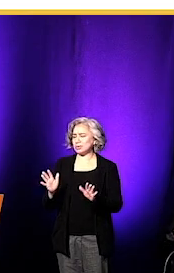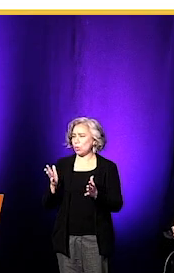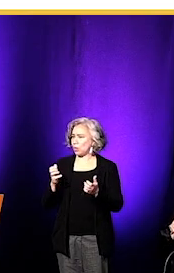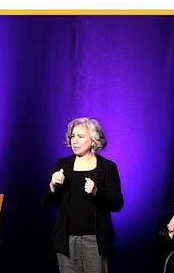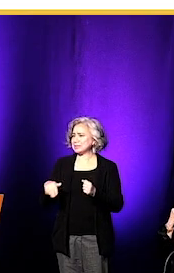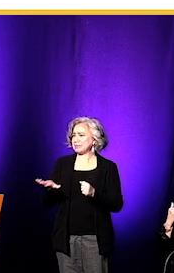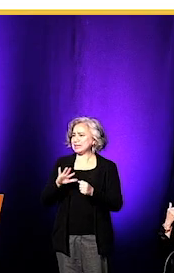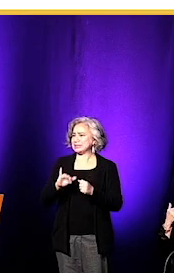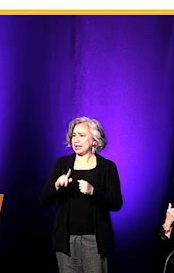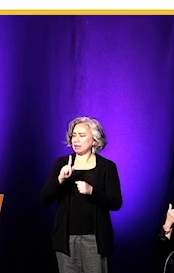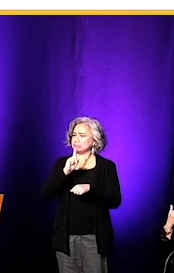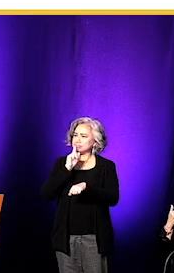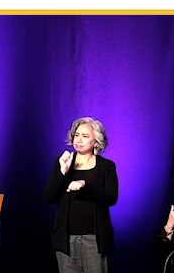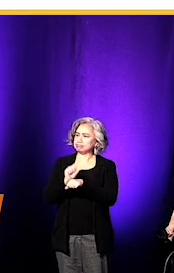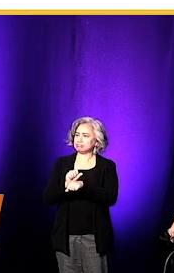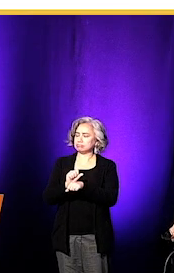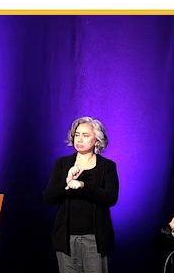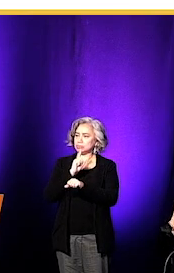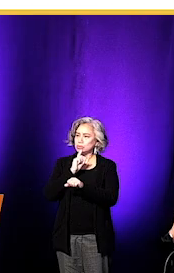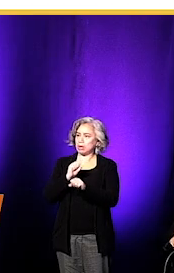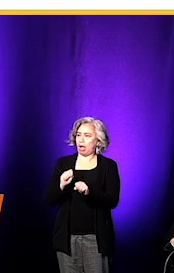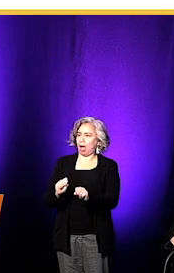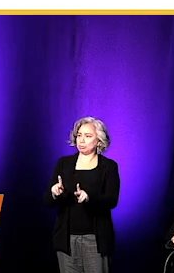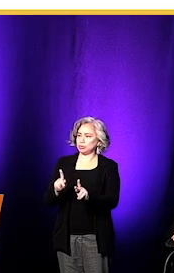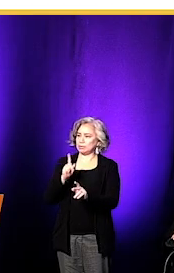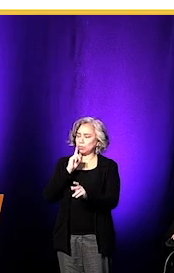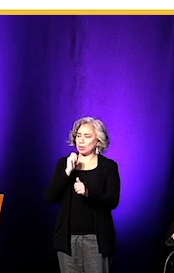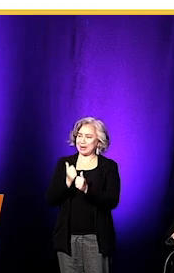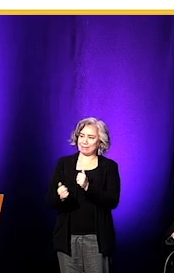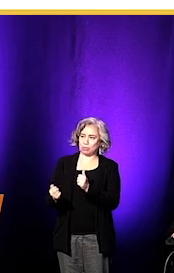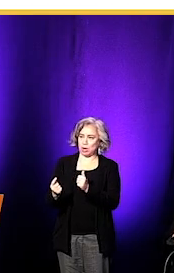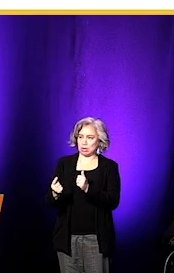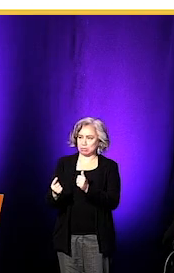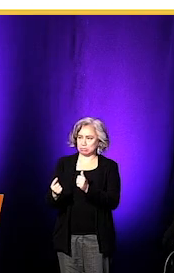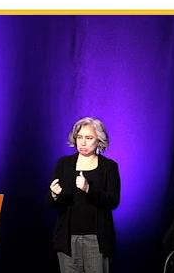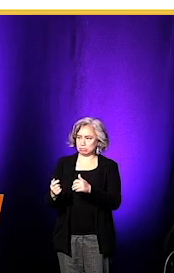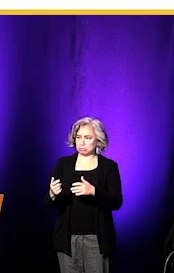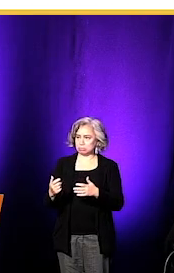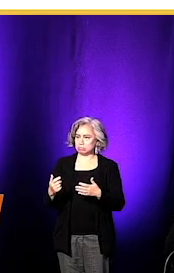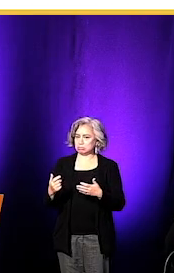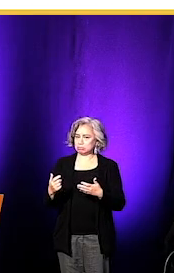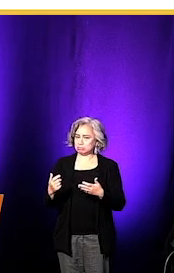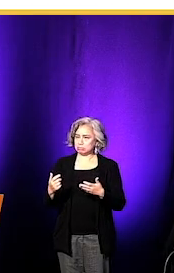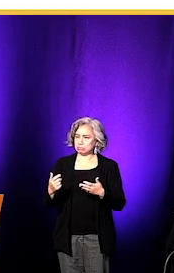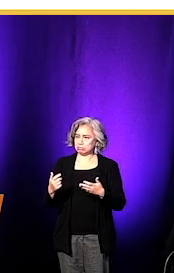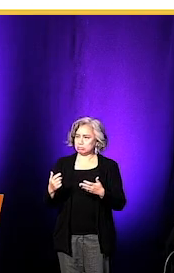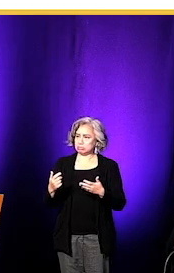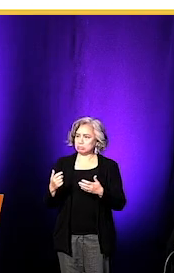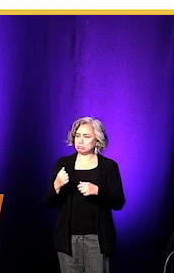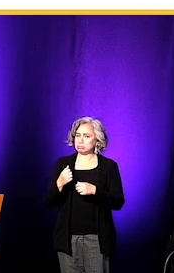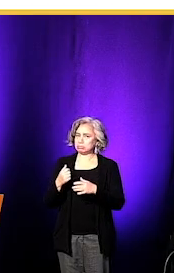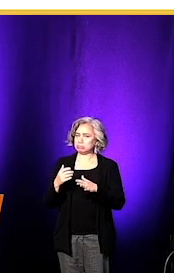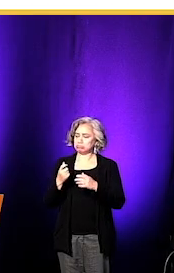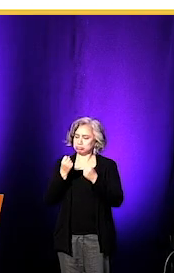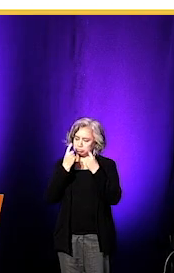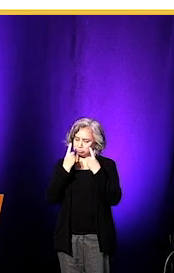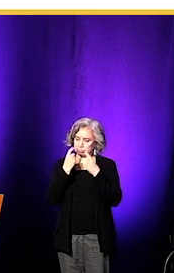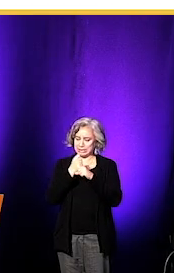really provided opportunities for everyone to kind of make sense of their